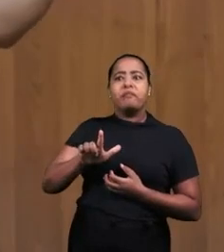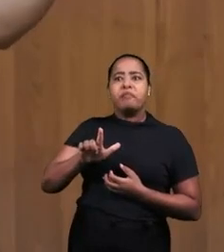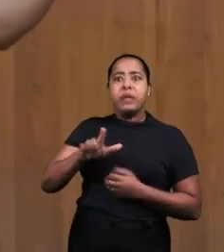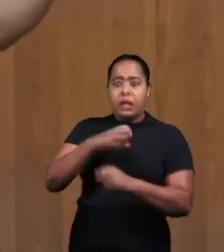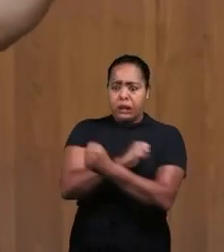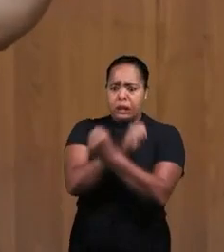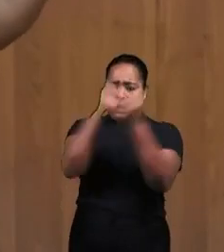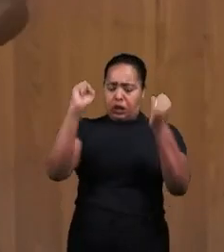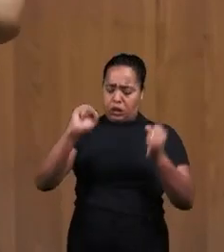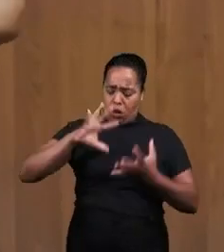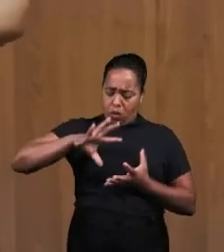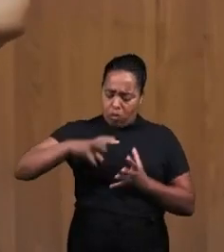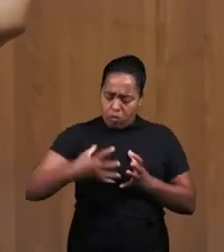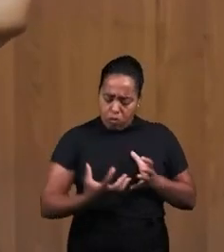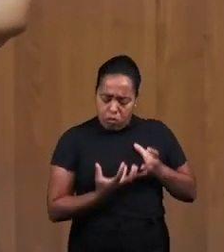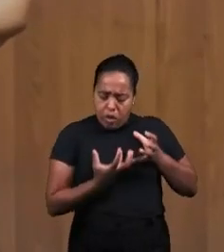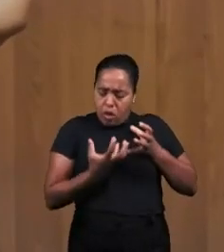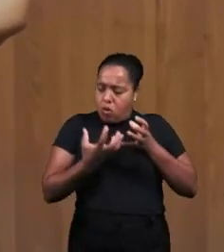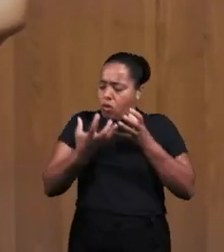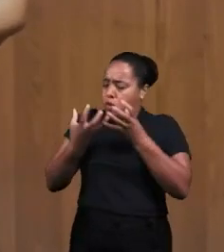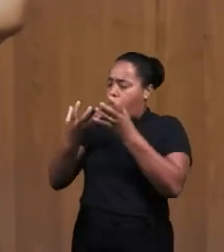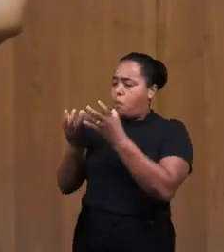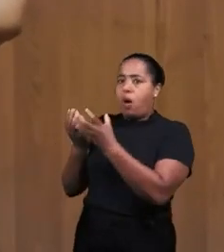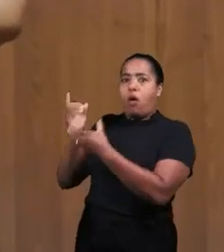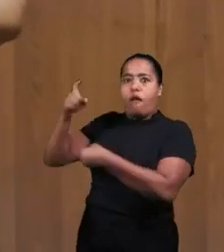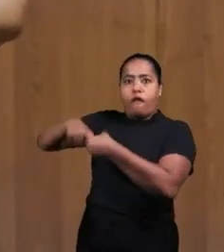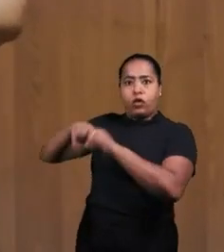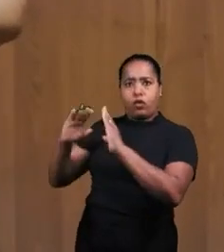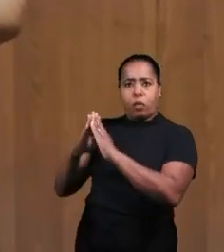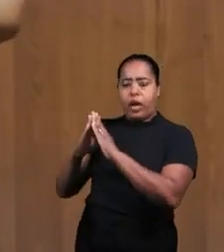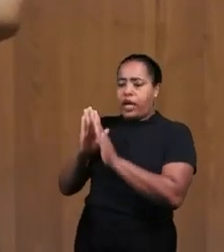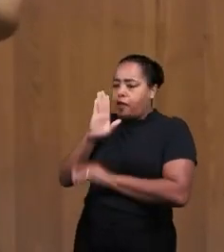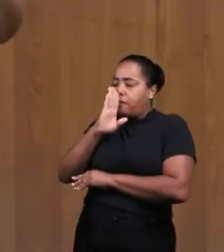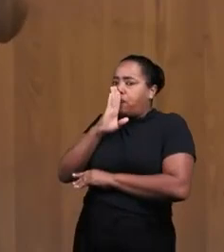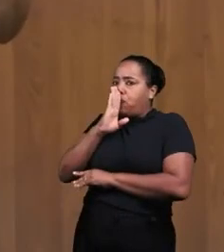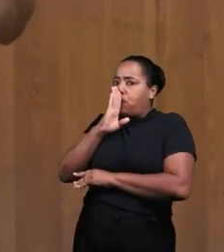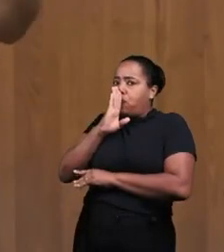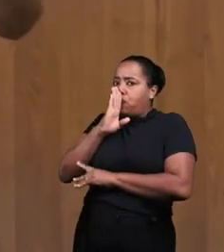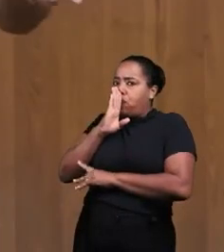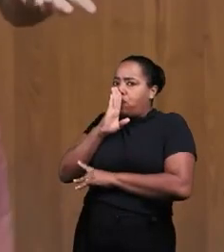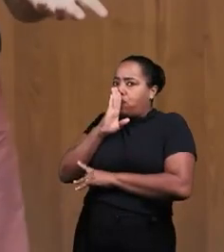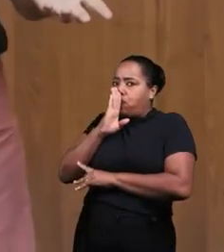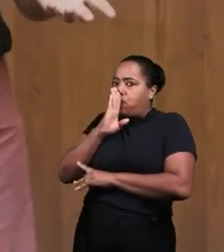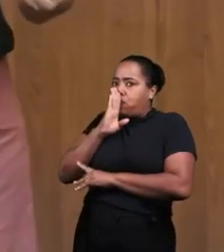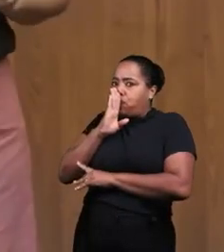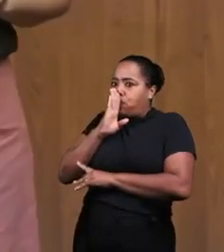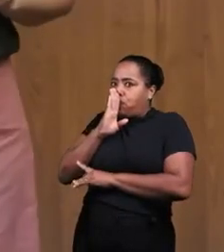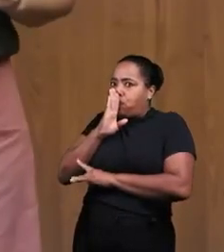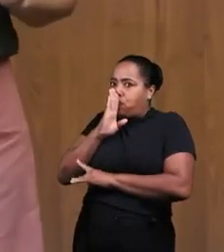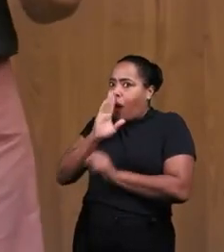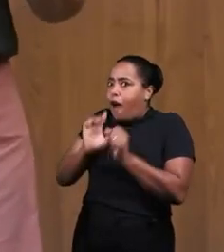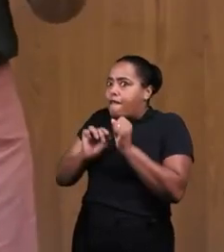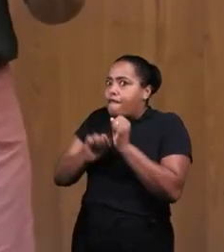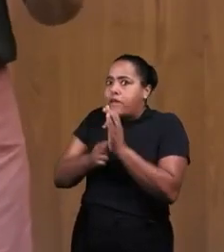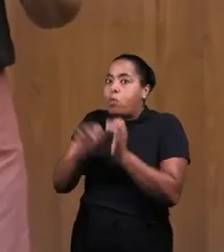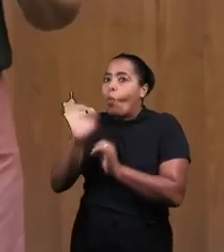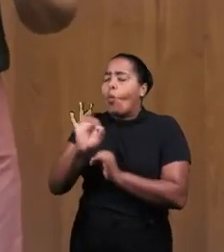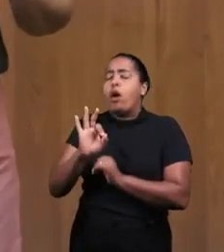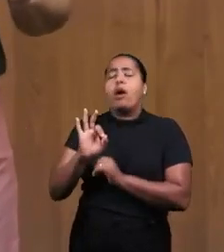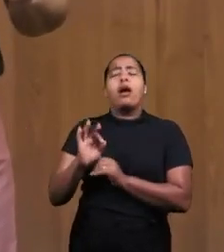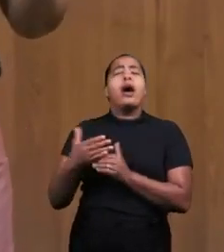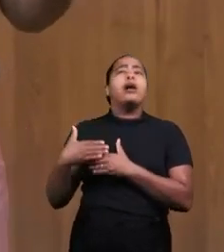takes that honey and he goes back to his home, and he doesn't tell anyone what happened. After a few